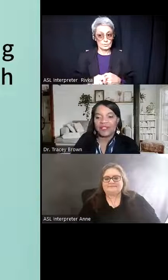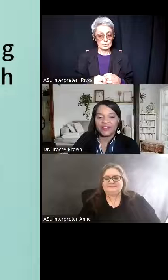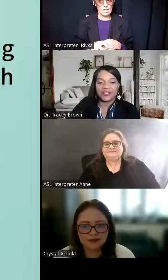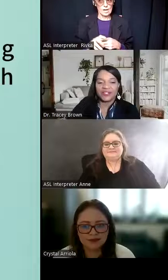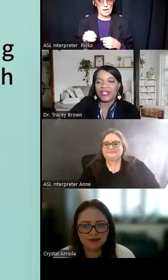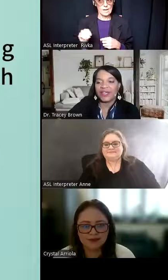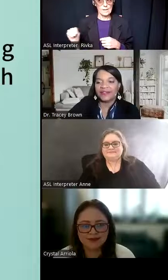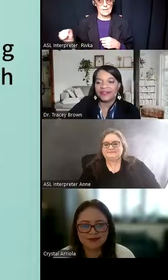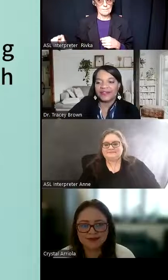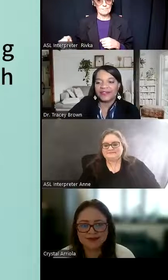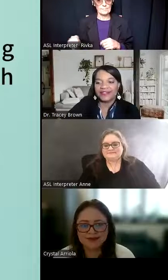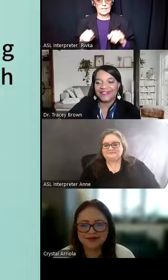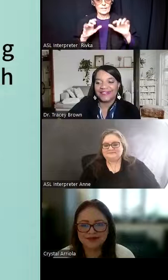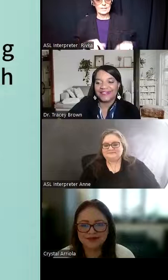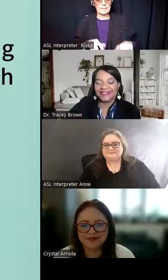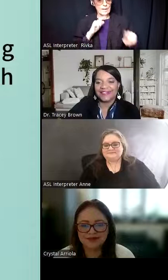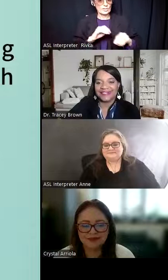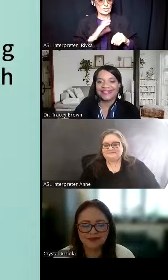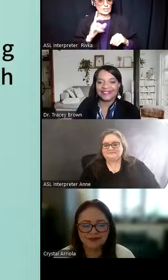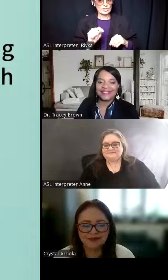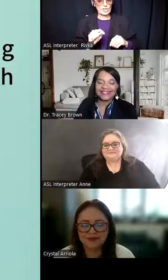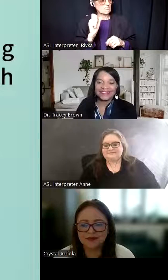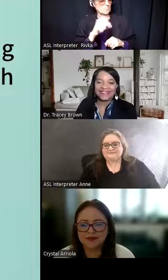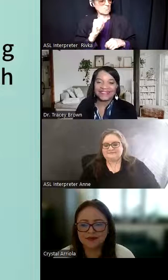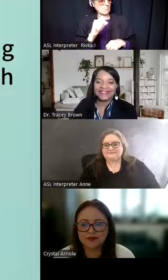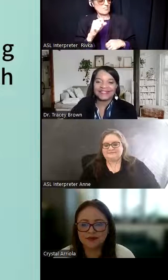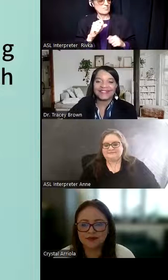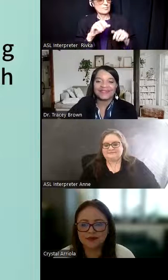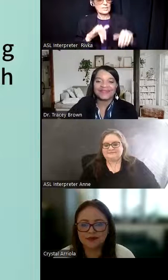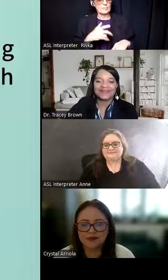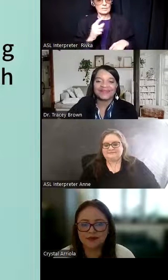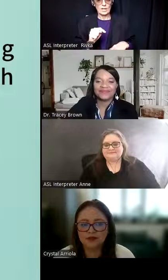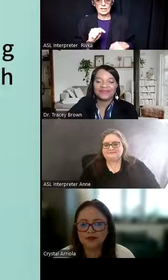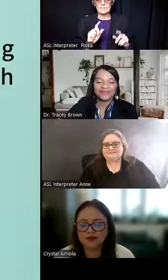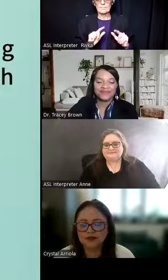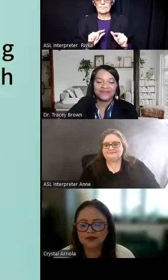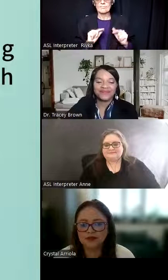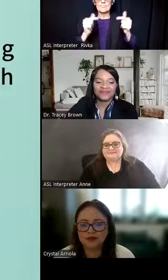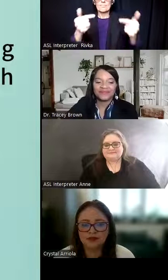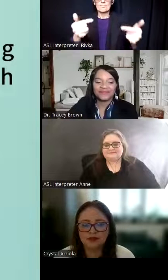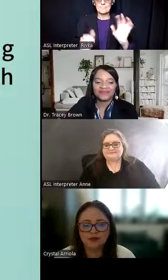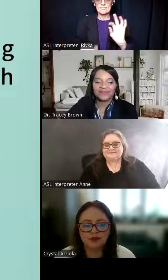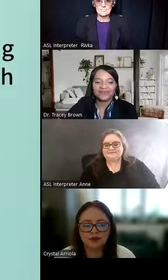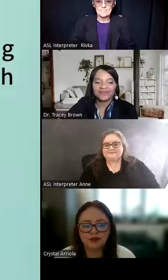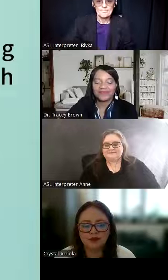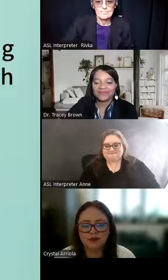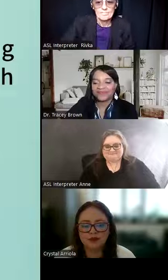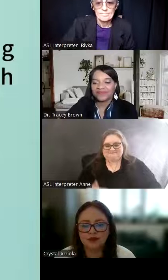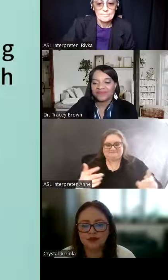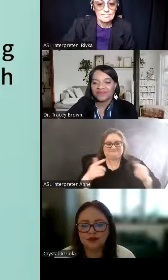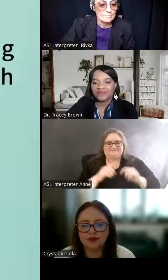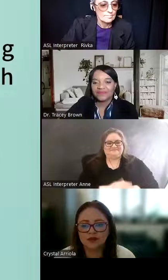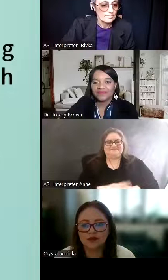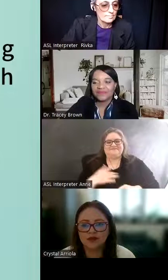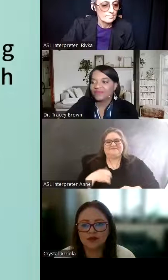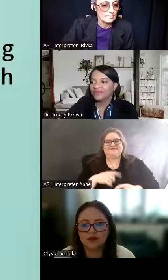put their answers in the chat. Yeah, we're just going to have them put it in the chat there, Brandon. In the essence of time, we will look at it